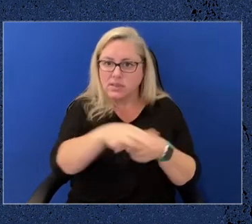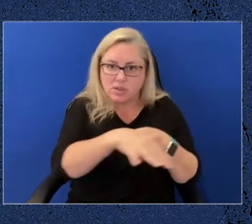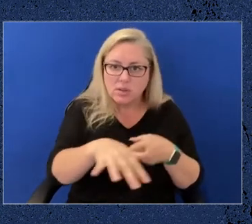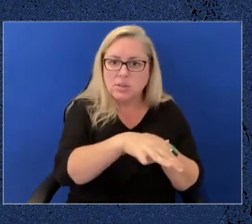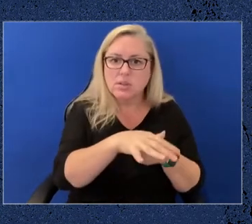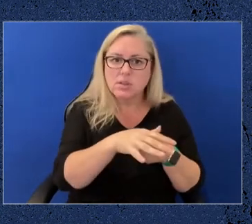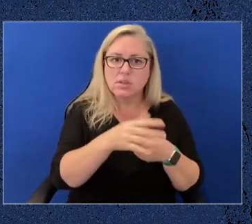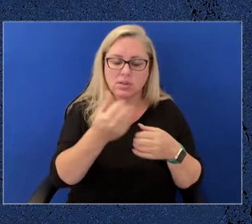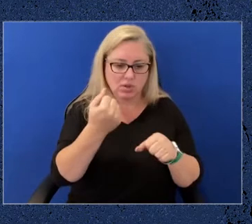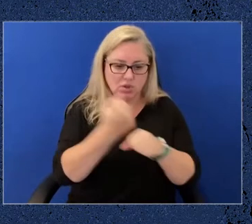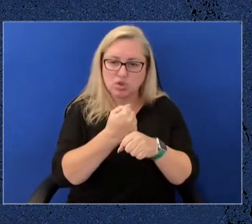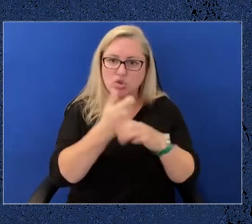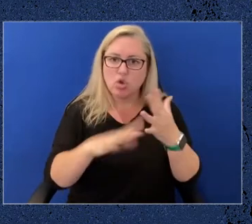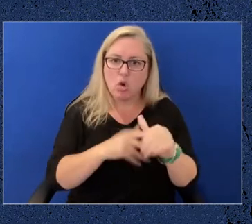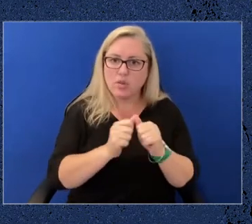So